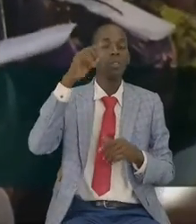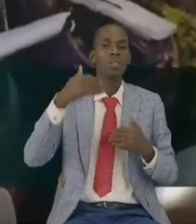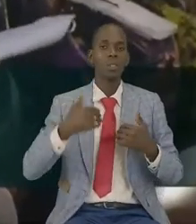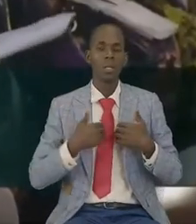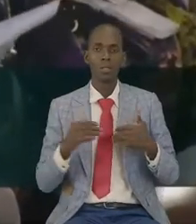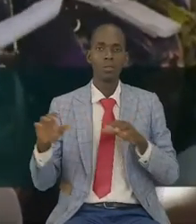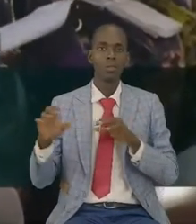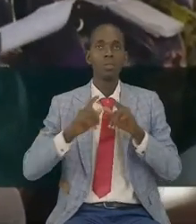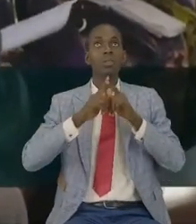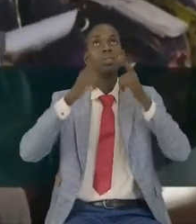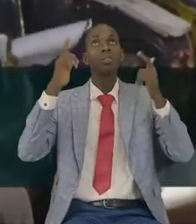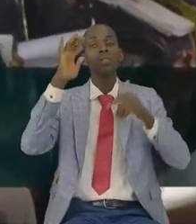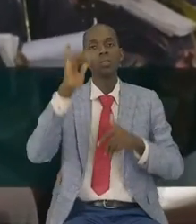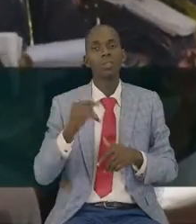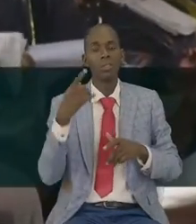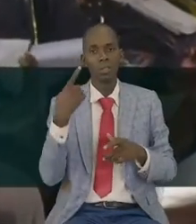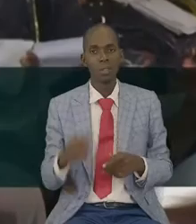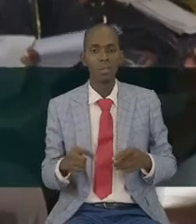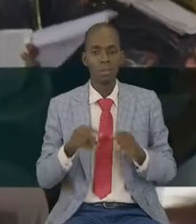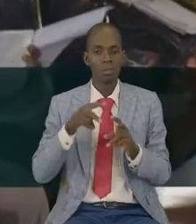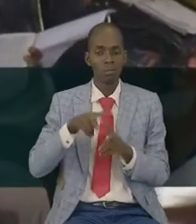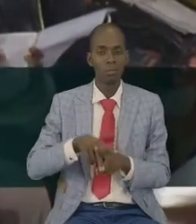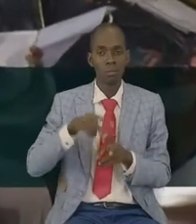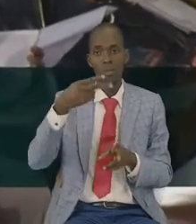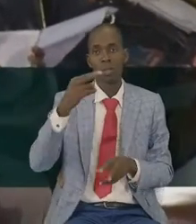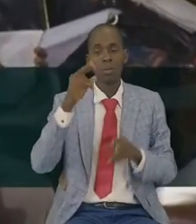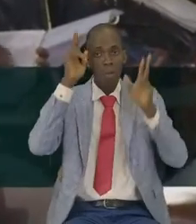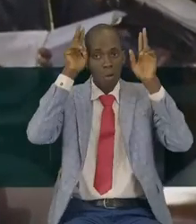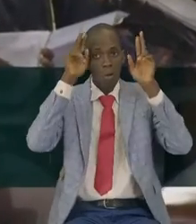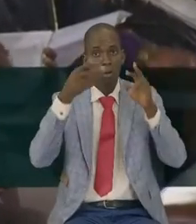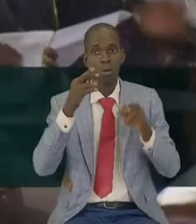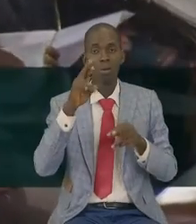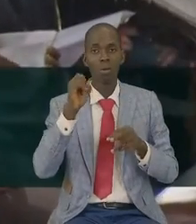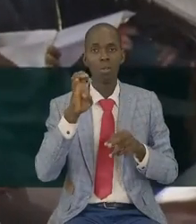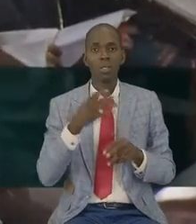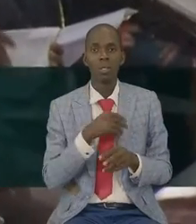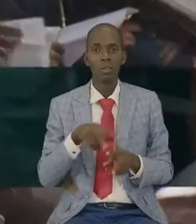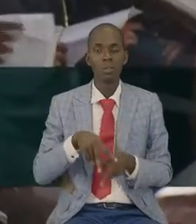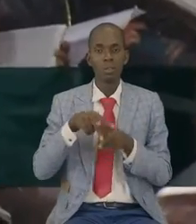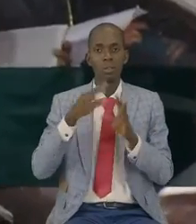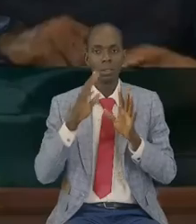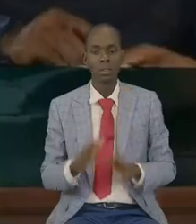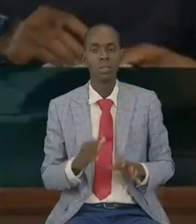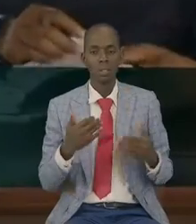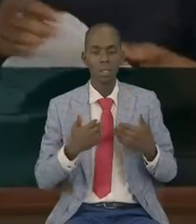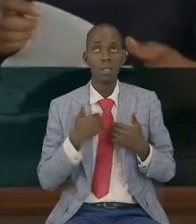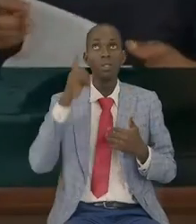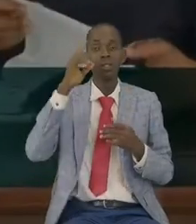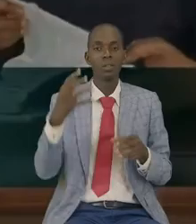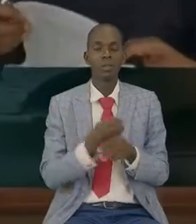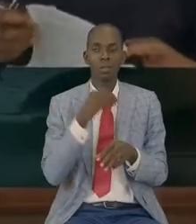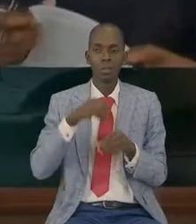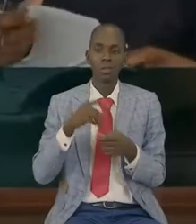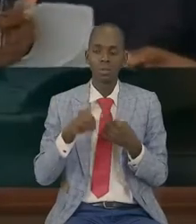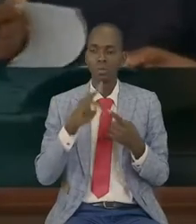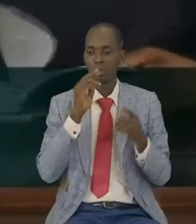gloriously, the horse and his rider, as he thrown into the sea. And now in verse 22, they went from